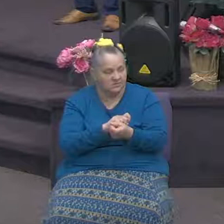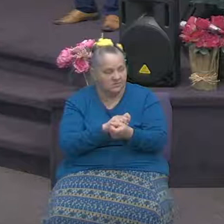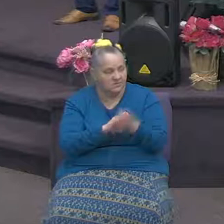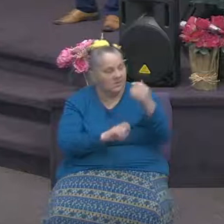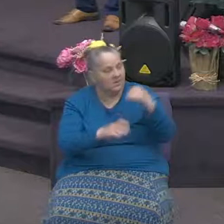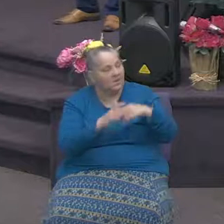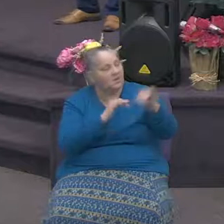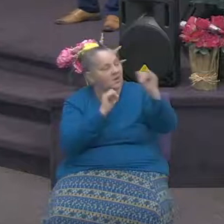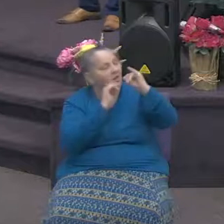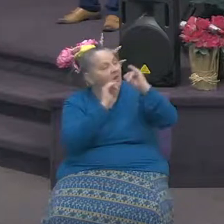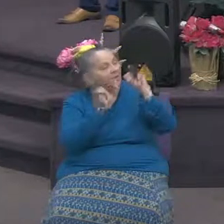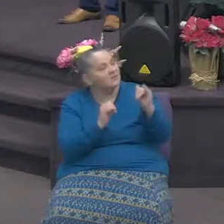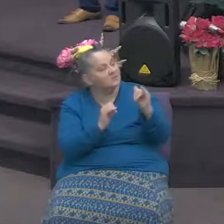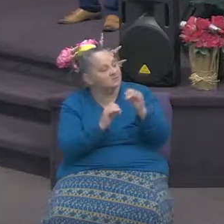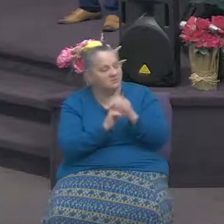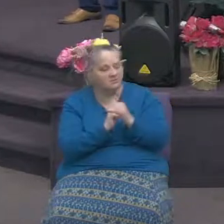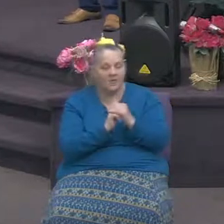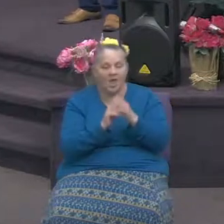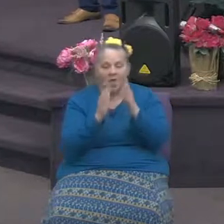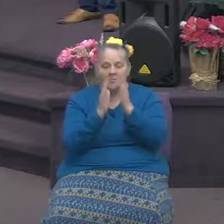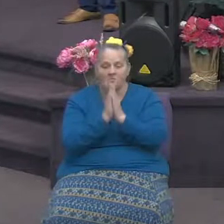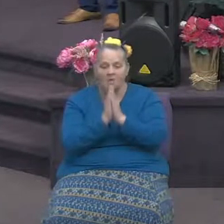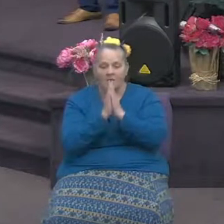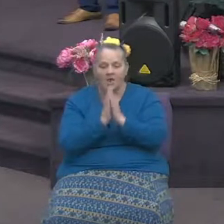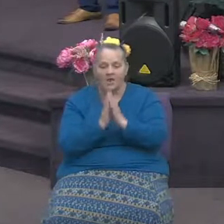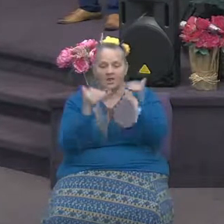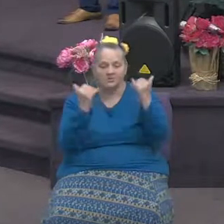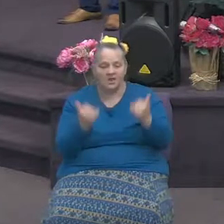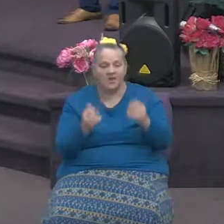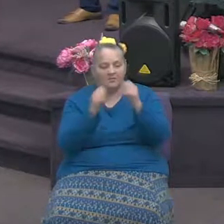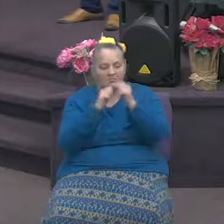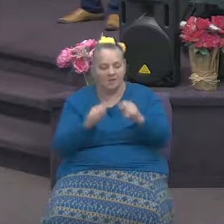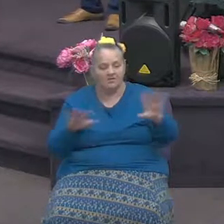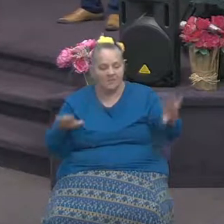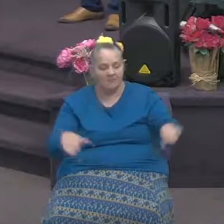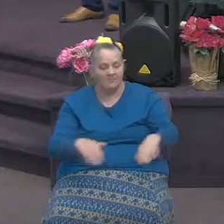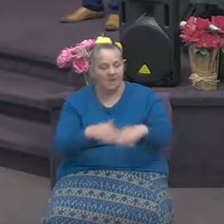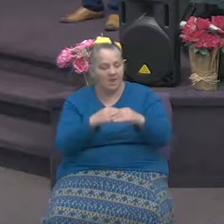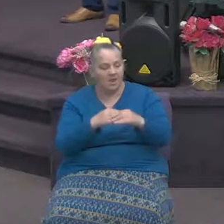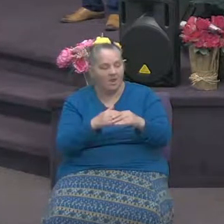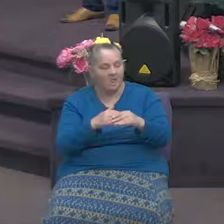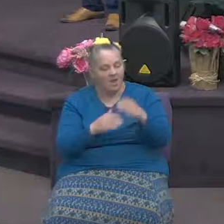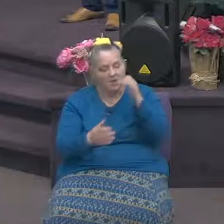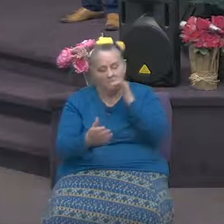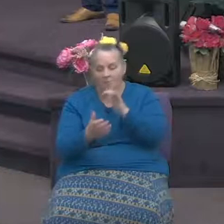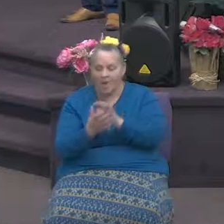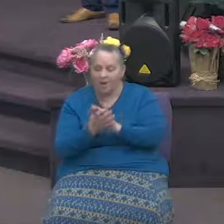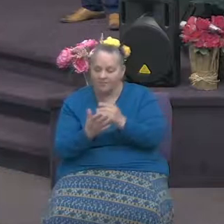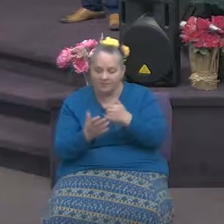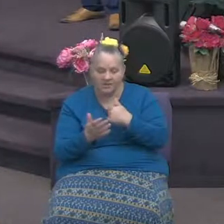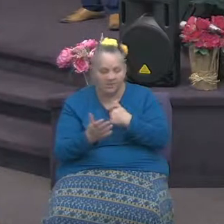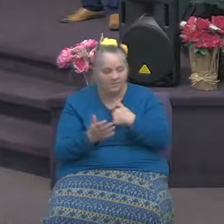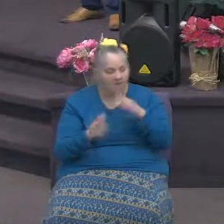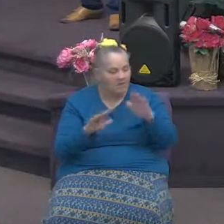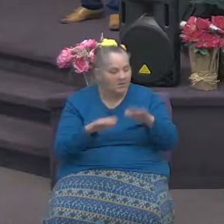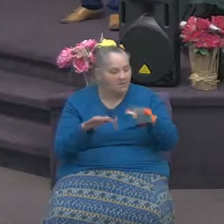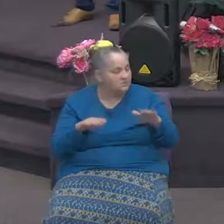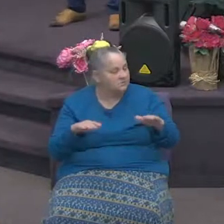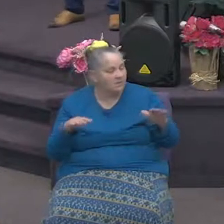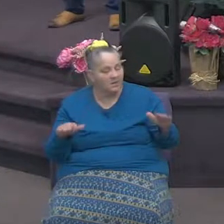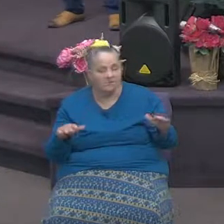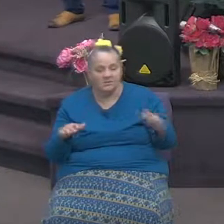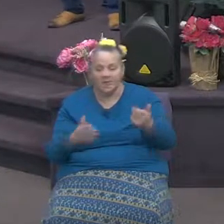changed in your image and likeness. I pray this day, bless my marriage, bless me and my wife, bless my